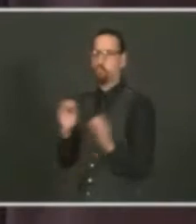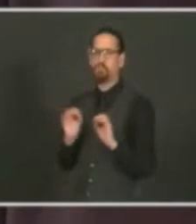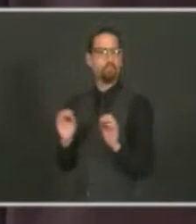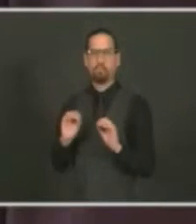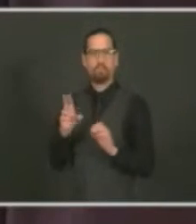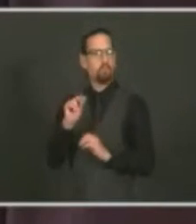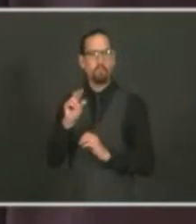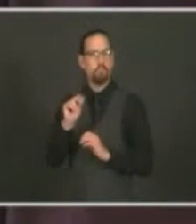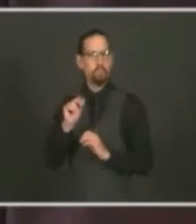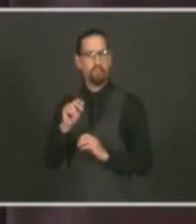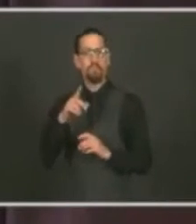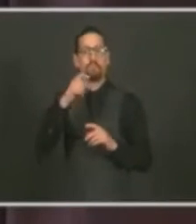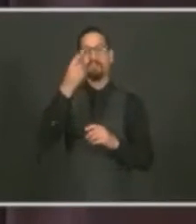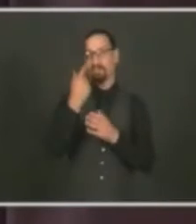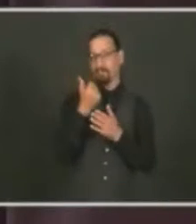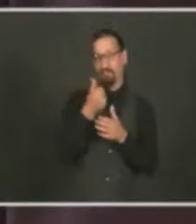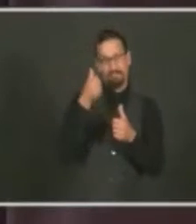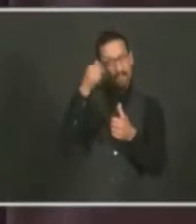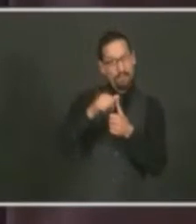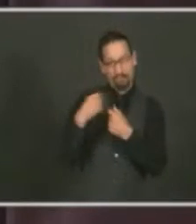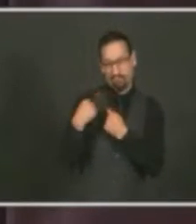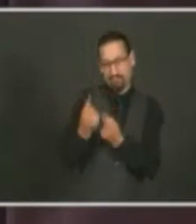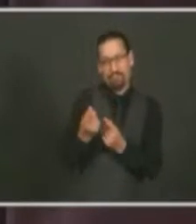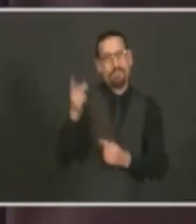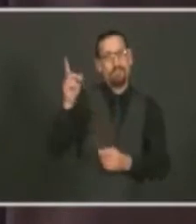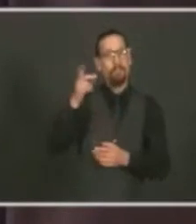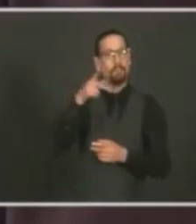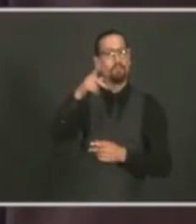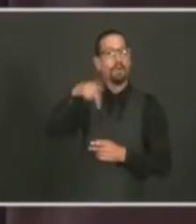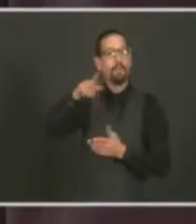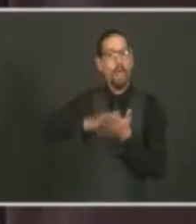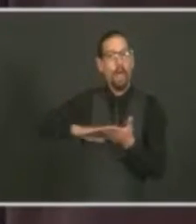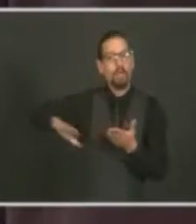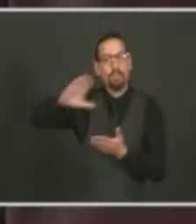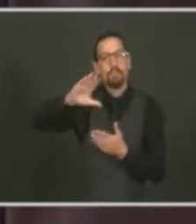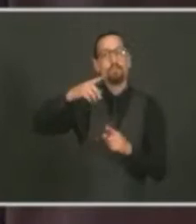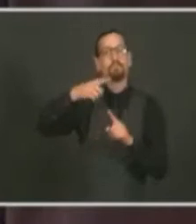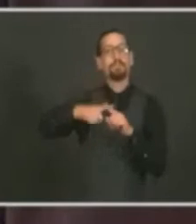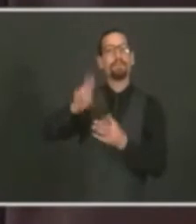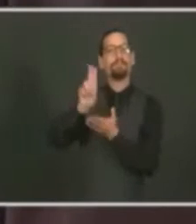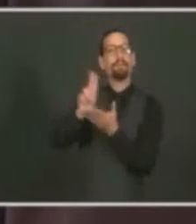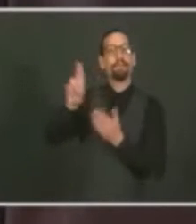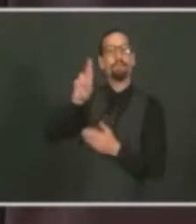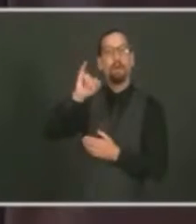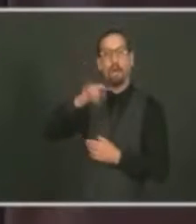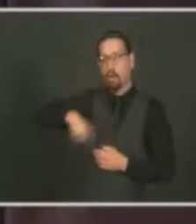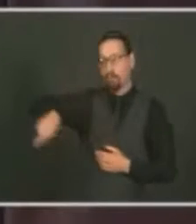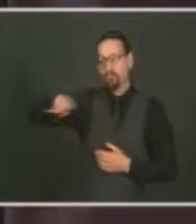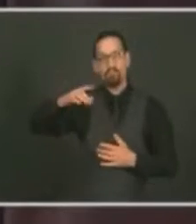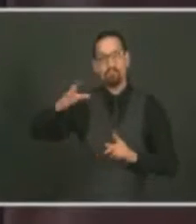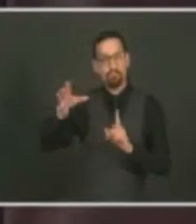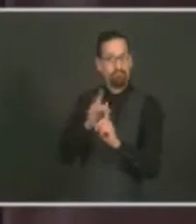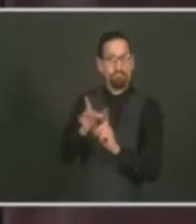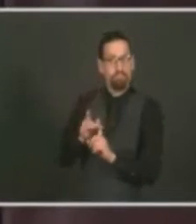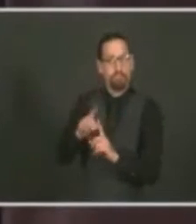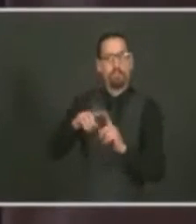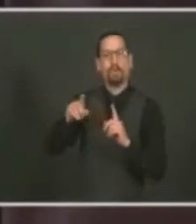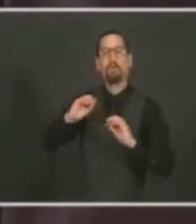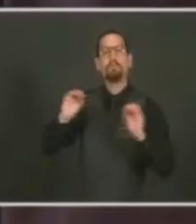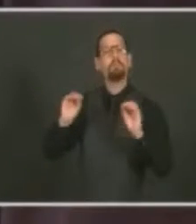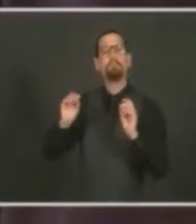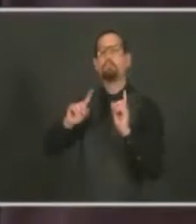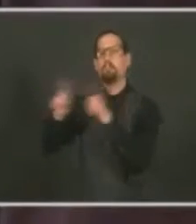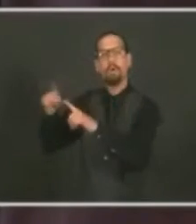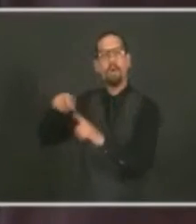URI, and hospitalizations are a lagging indicator, so we're going to keep our eye on it. Bottom line is, feel confident, we're in